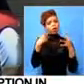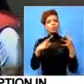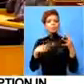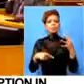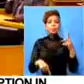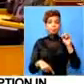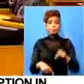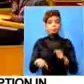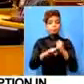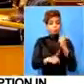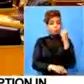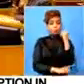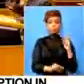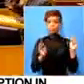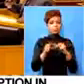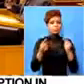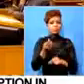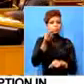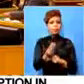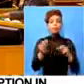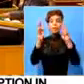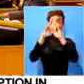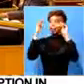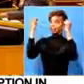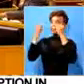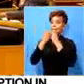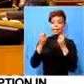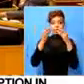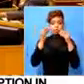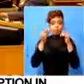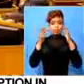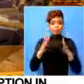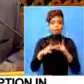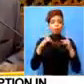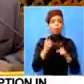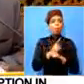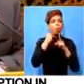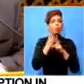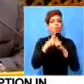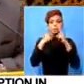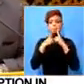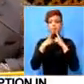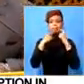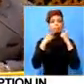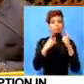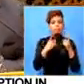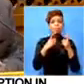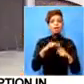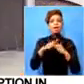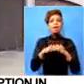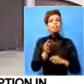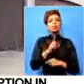is that you cannot have a national treasury that always complains about the debt to GDP